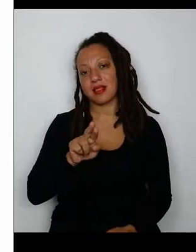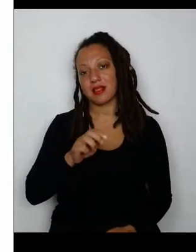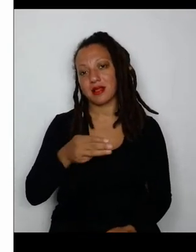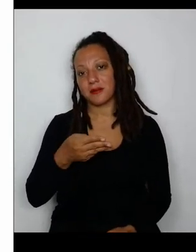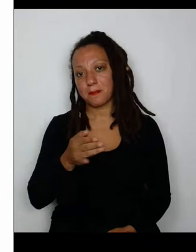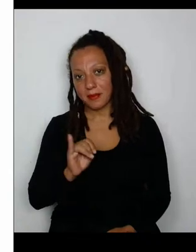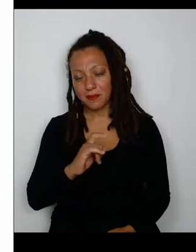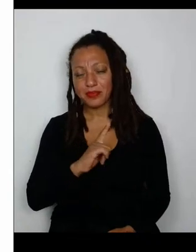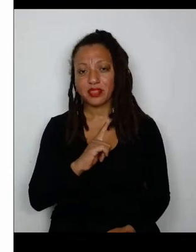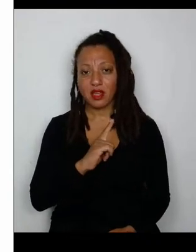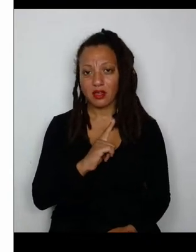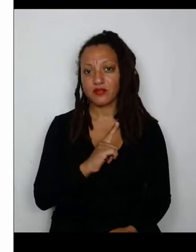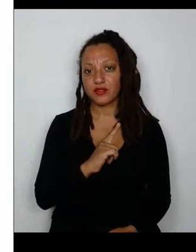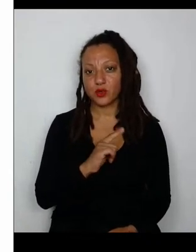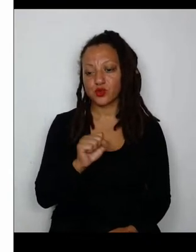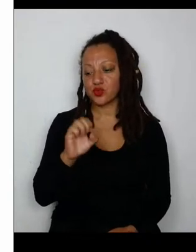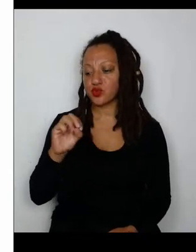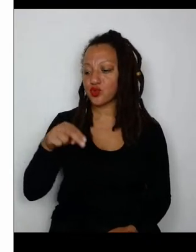music